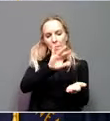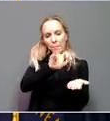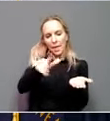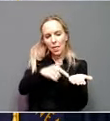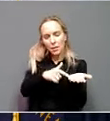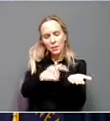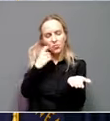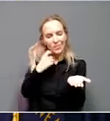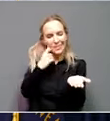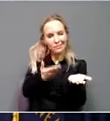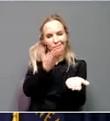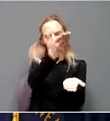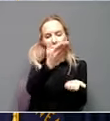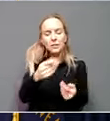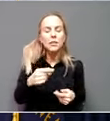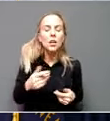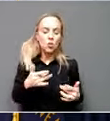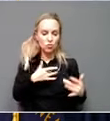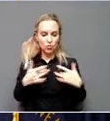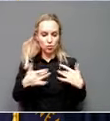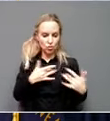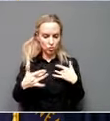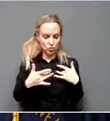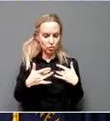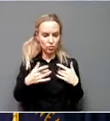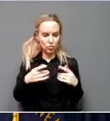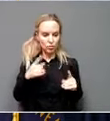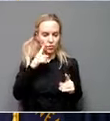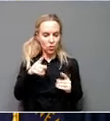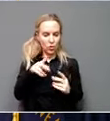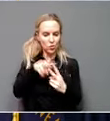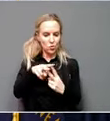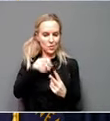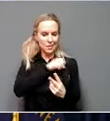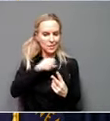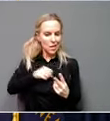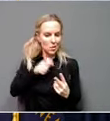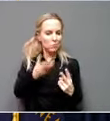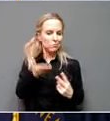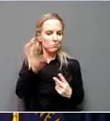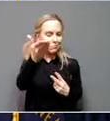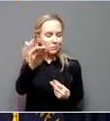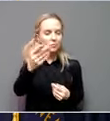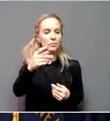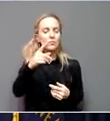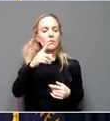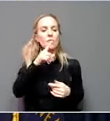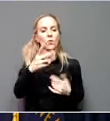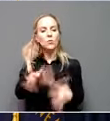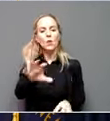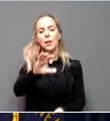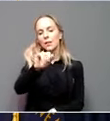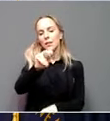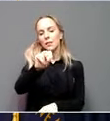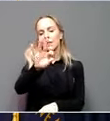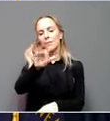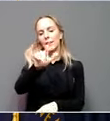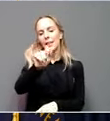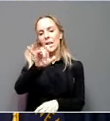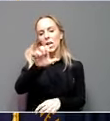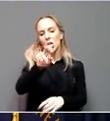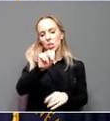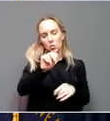I think the concerns that have been raised by those two senators are ones of inflation. I believe that our